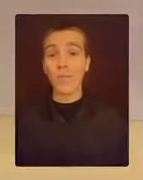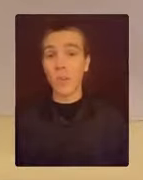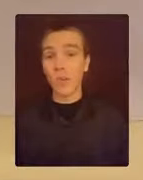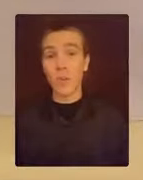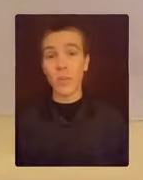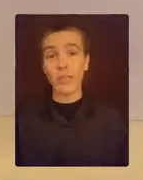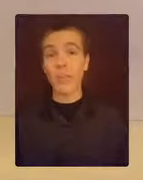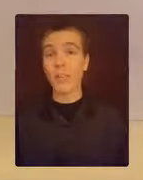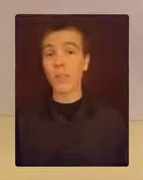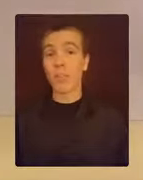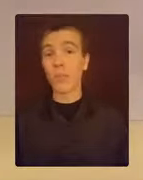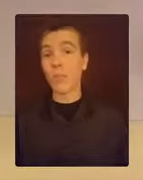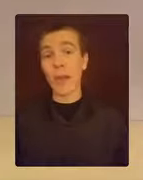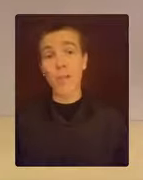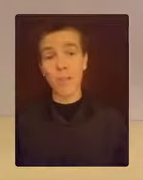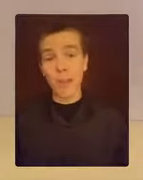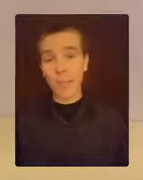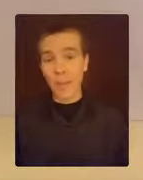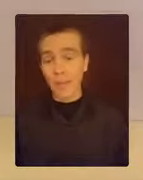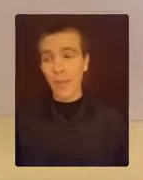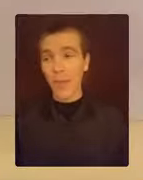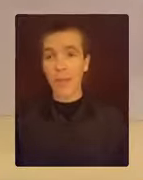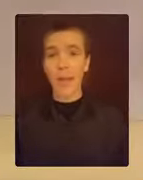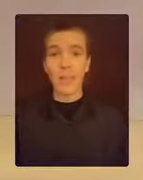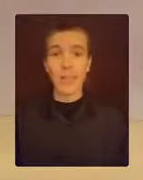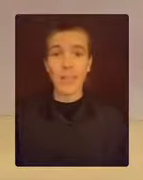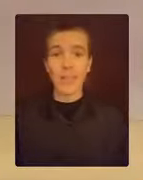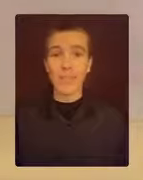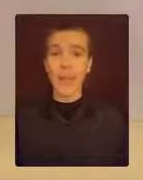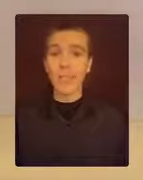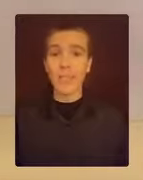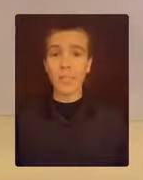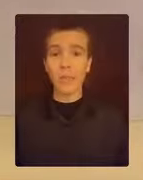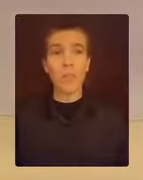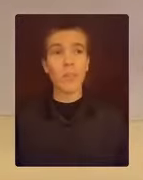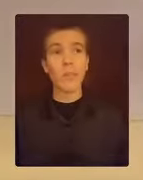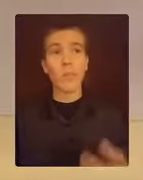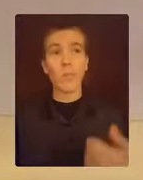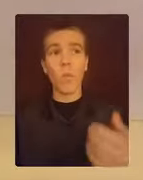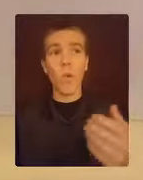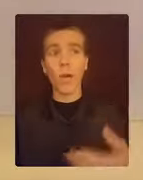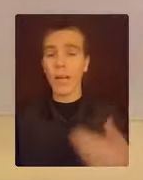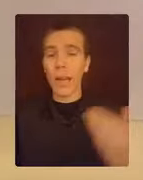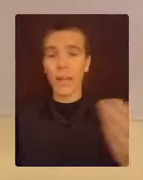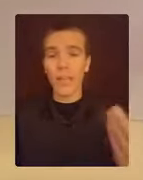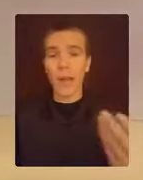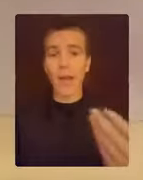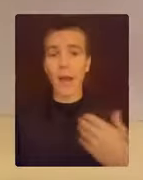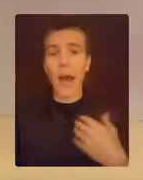love to do is the Superman effect. And that is literally